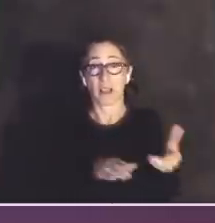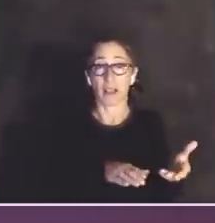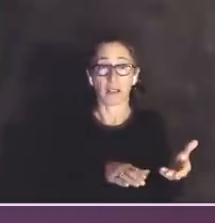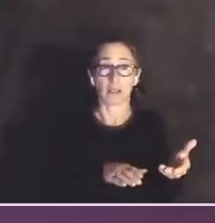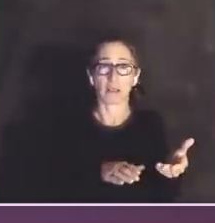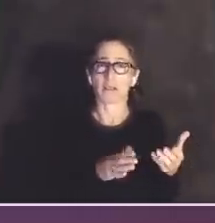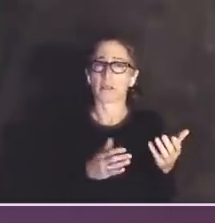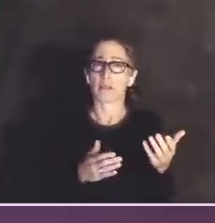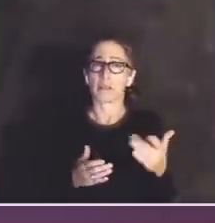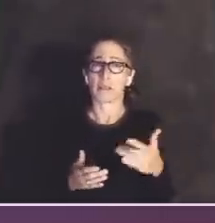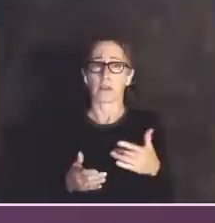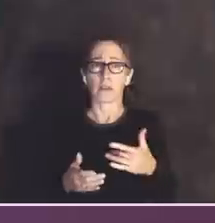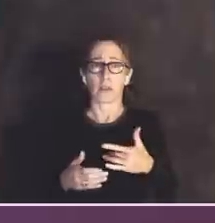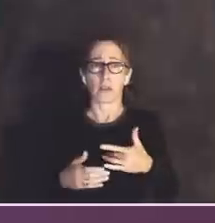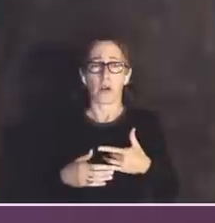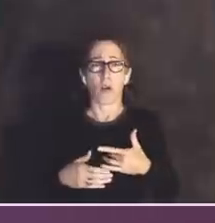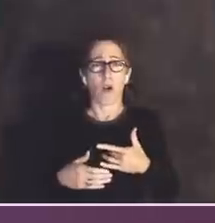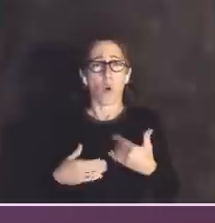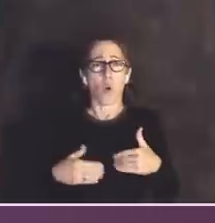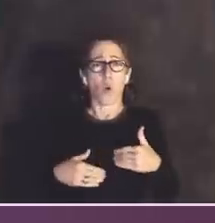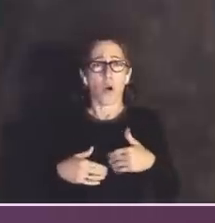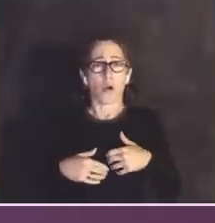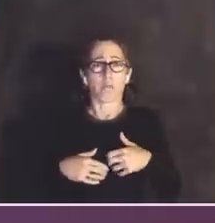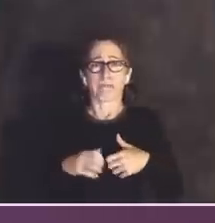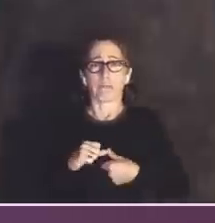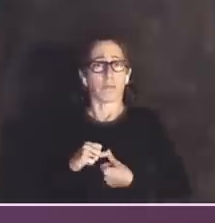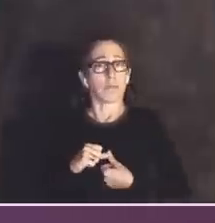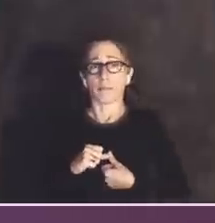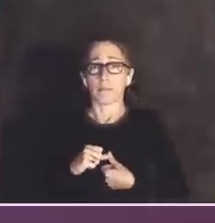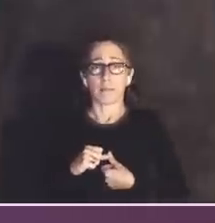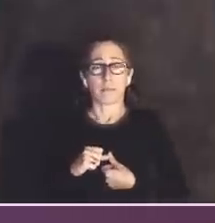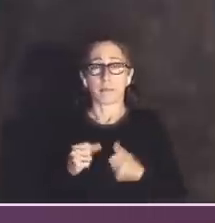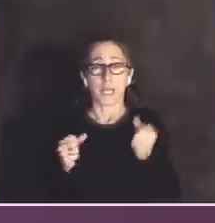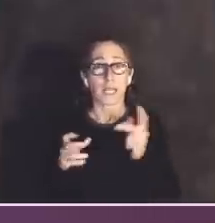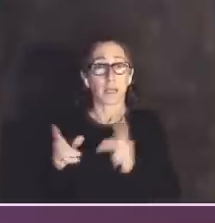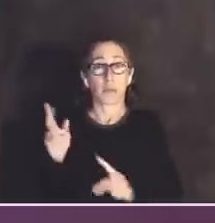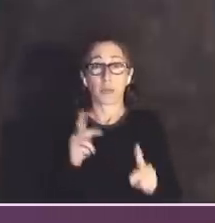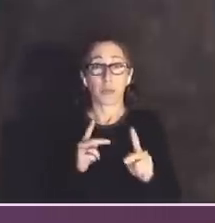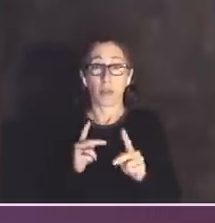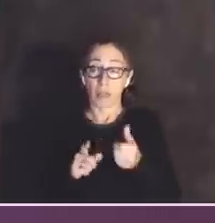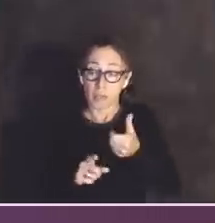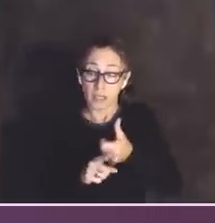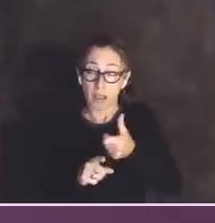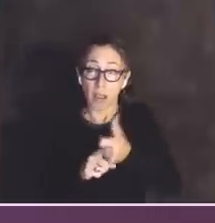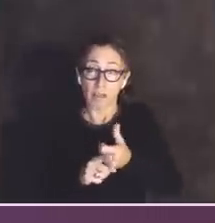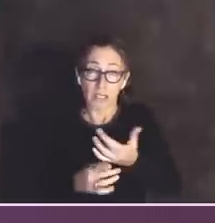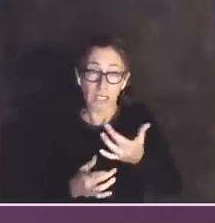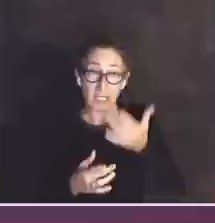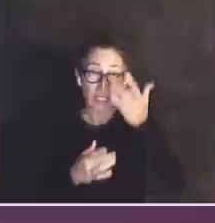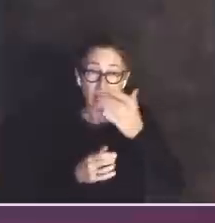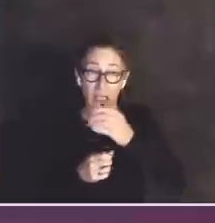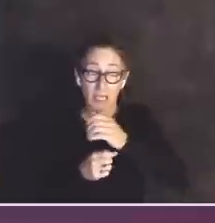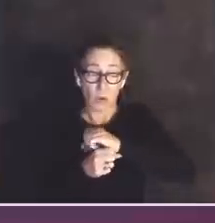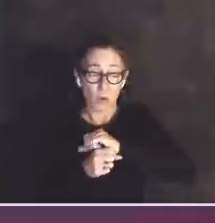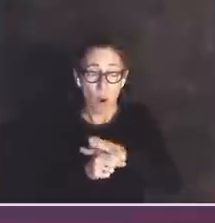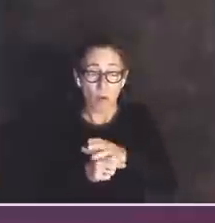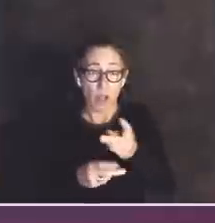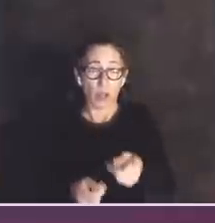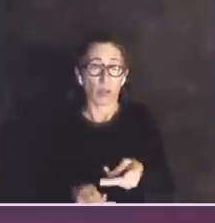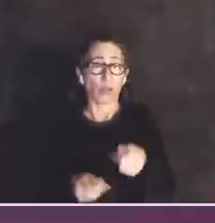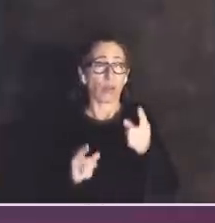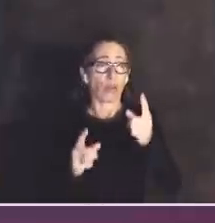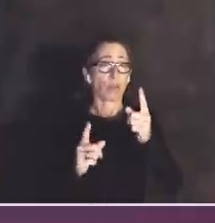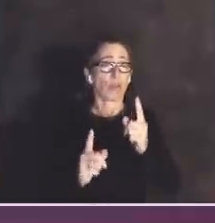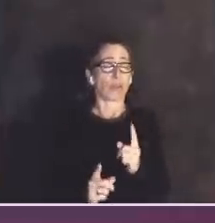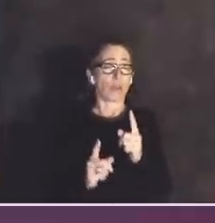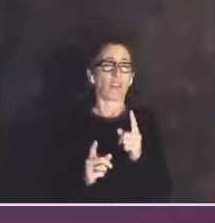it breaks your heart. Many people who without their loved ones because of the nature of the virus, without somebody